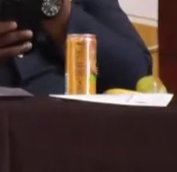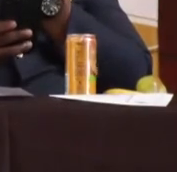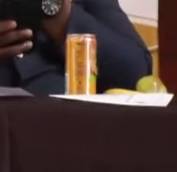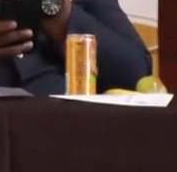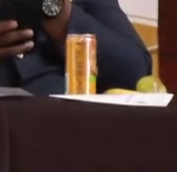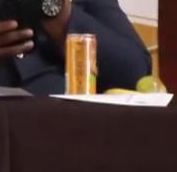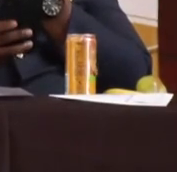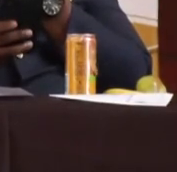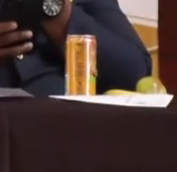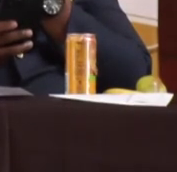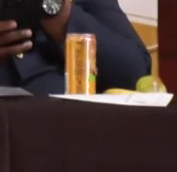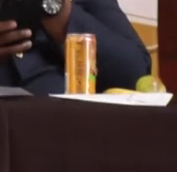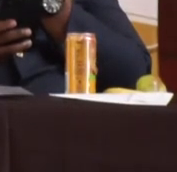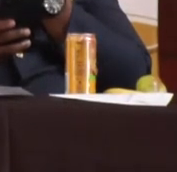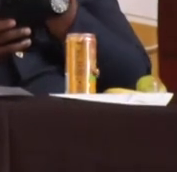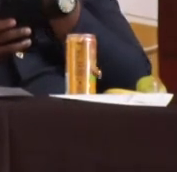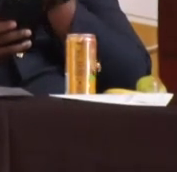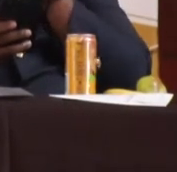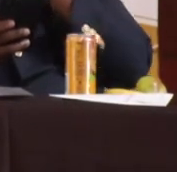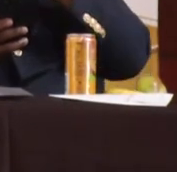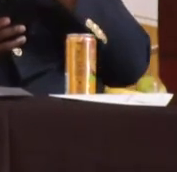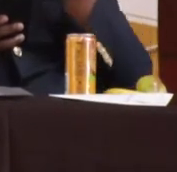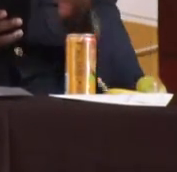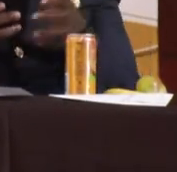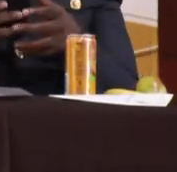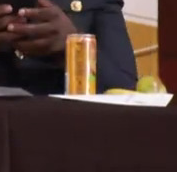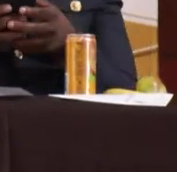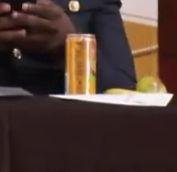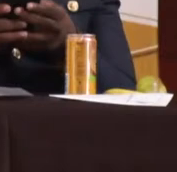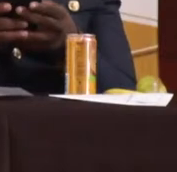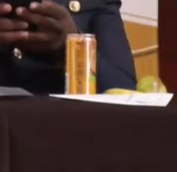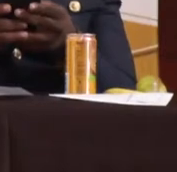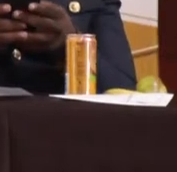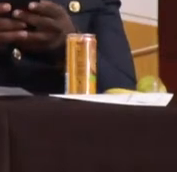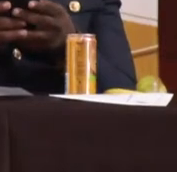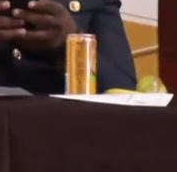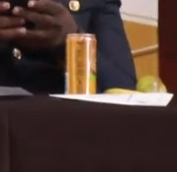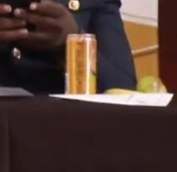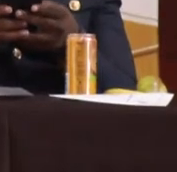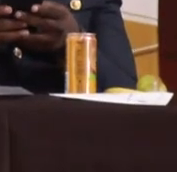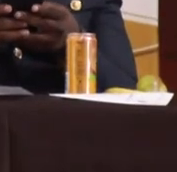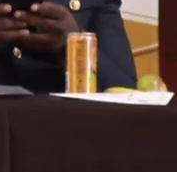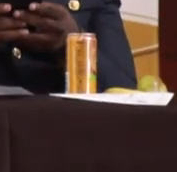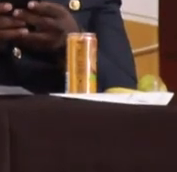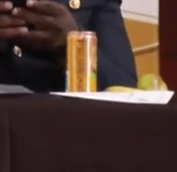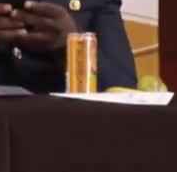can we go sit down I don't understand the commotion